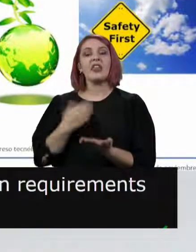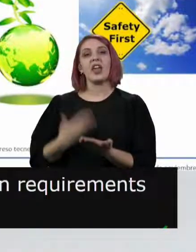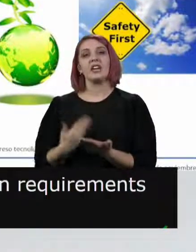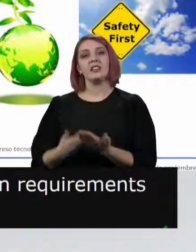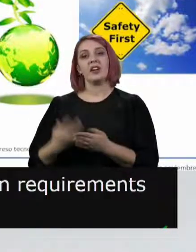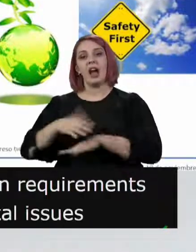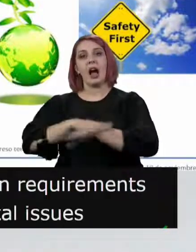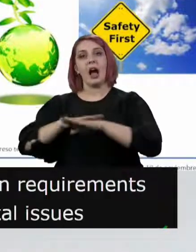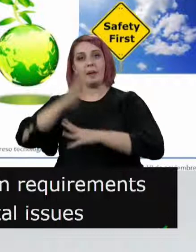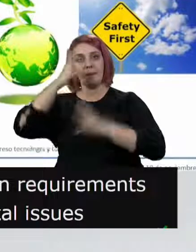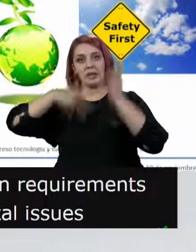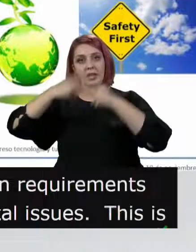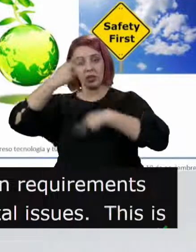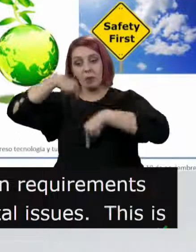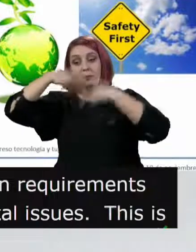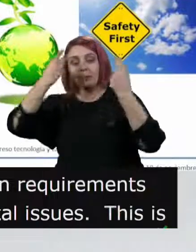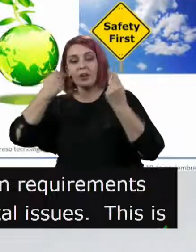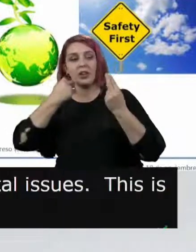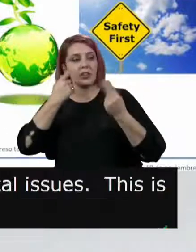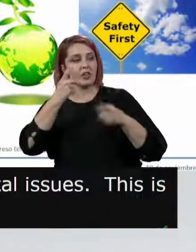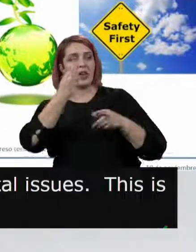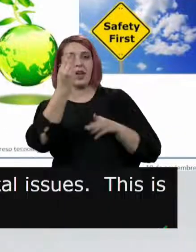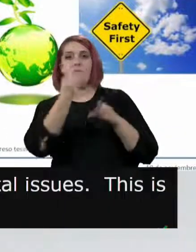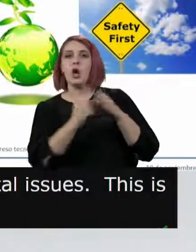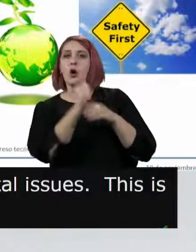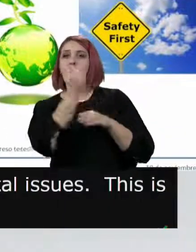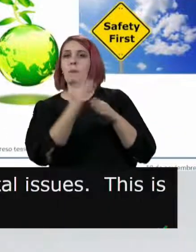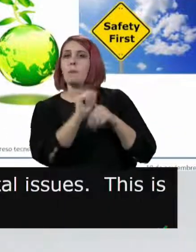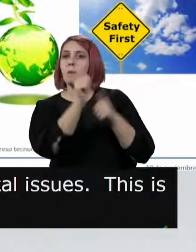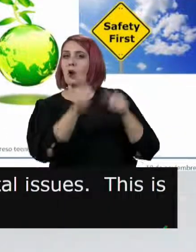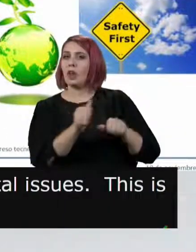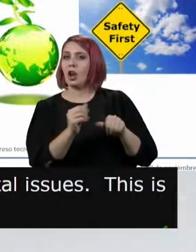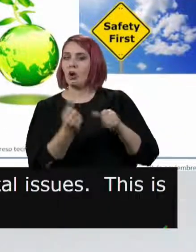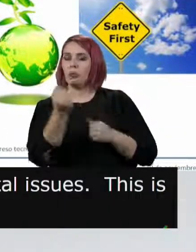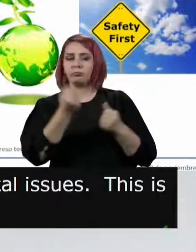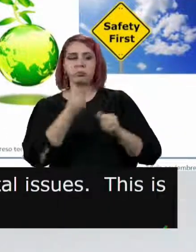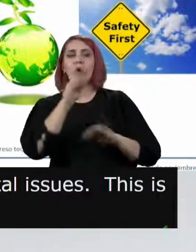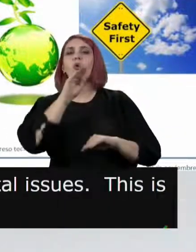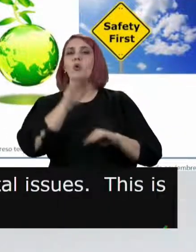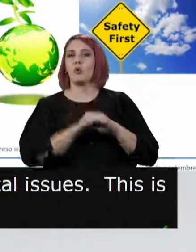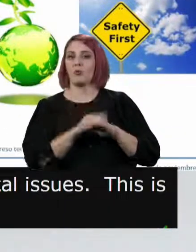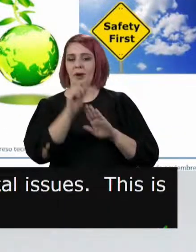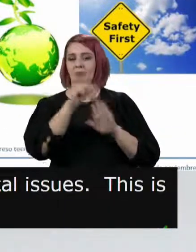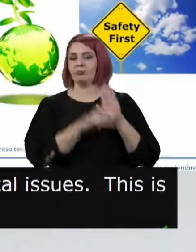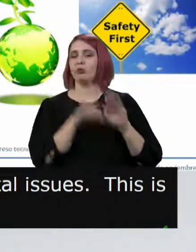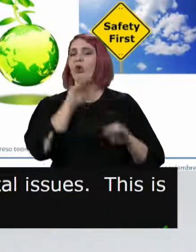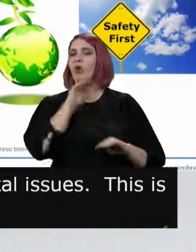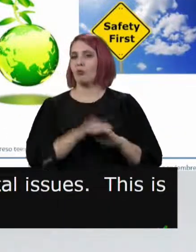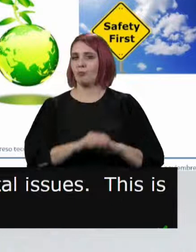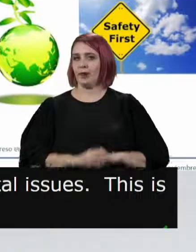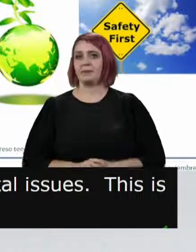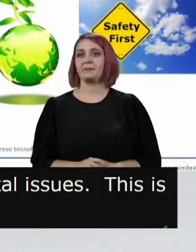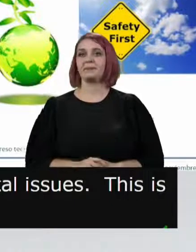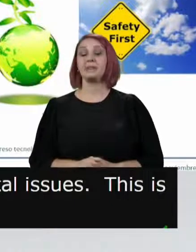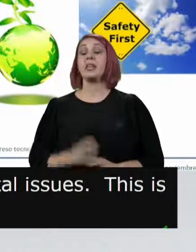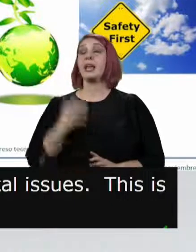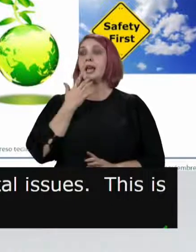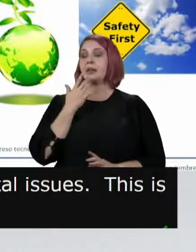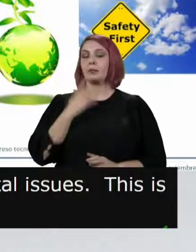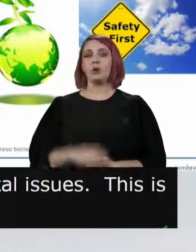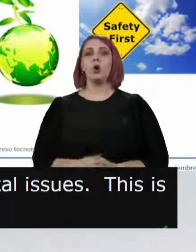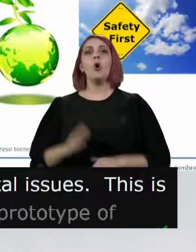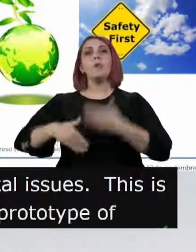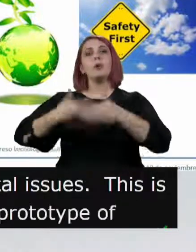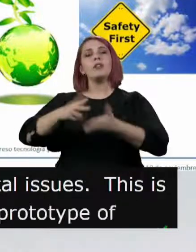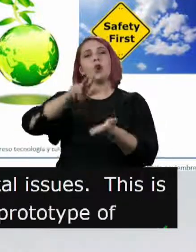This is a certification by a public administration that the prototype of a product complies with the